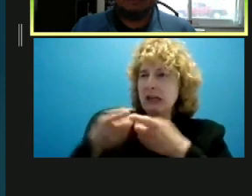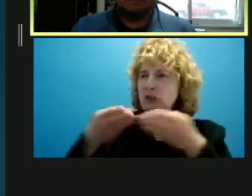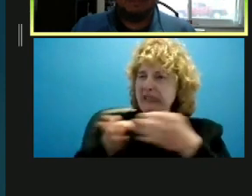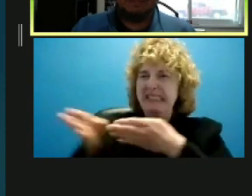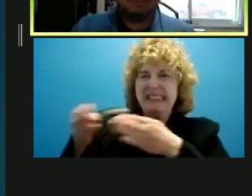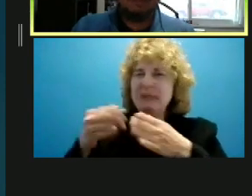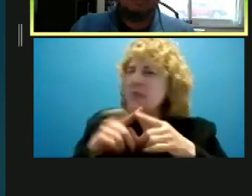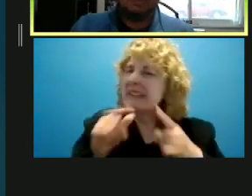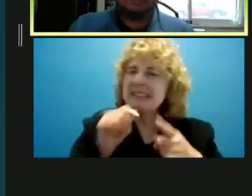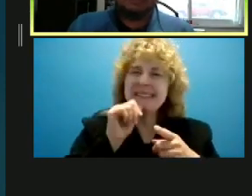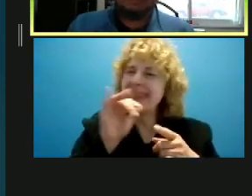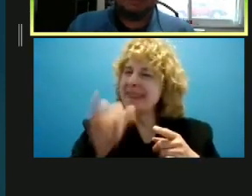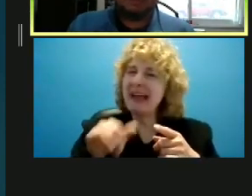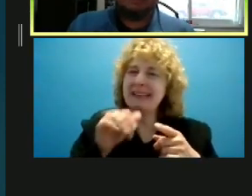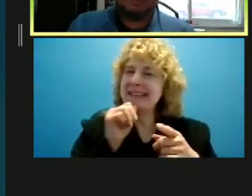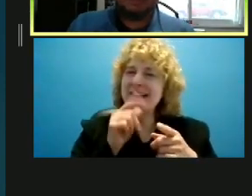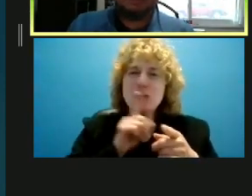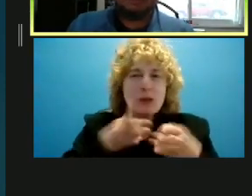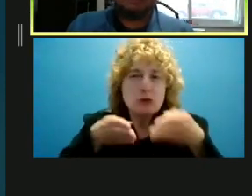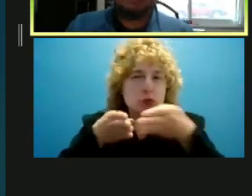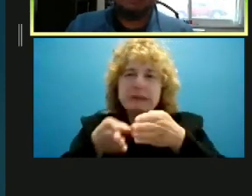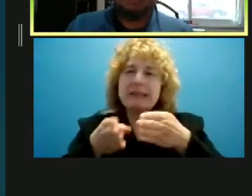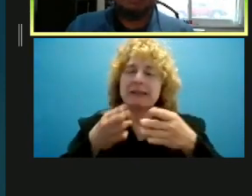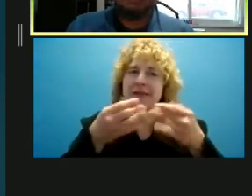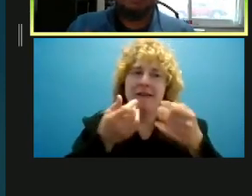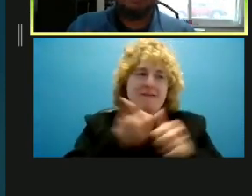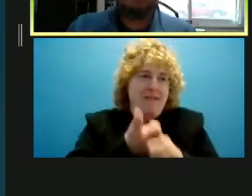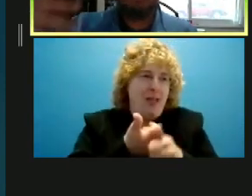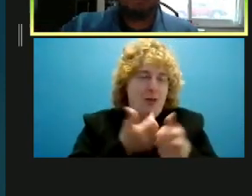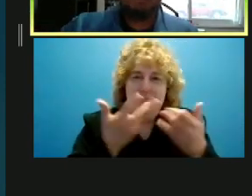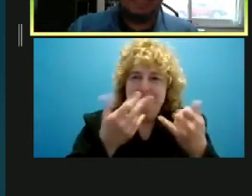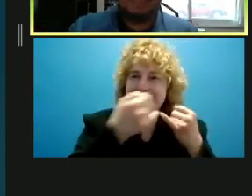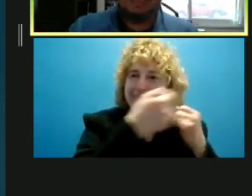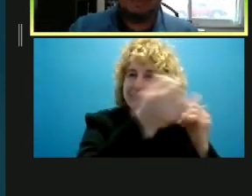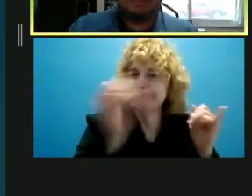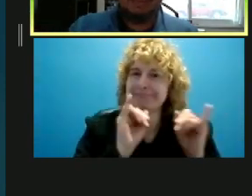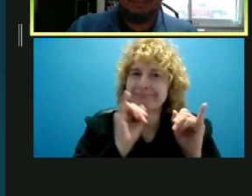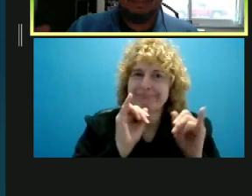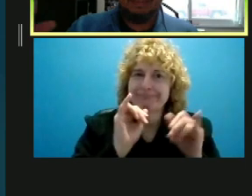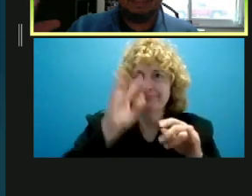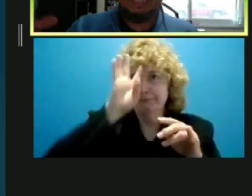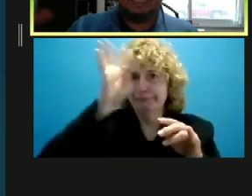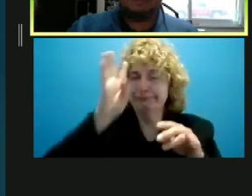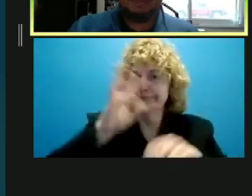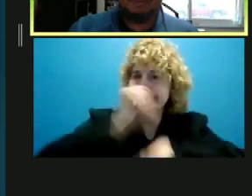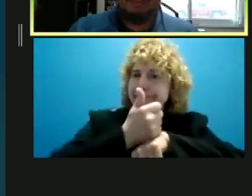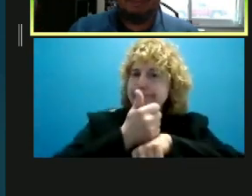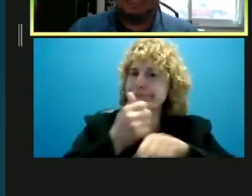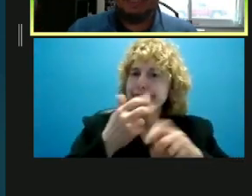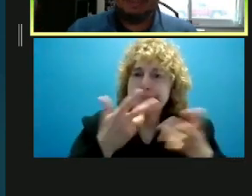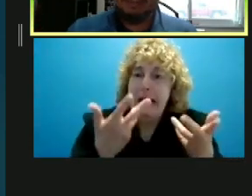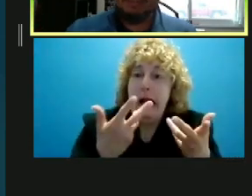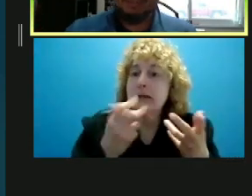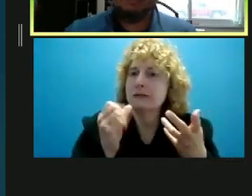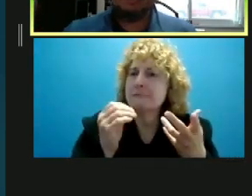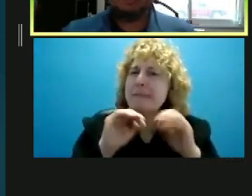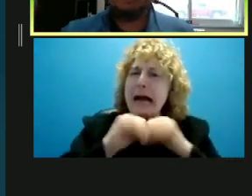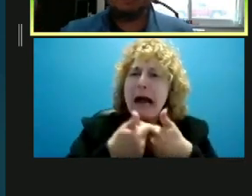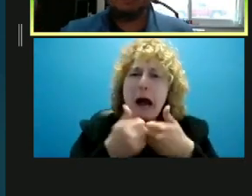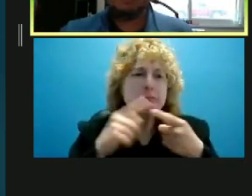translation. So we Spanish speakers need to somehow grasp the meaning and